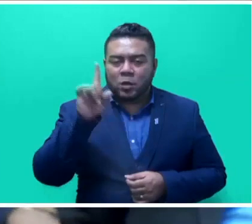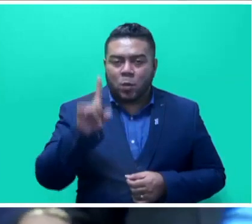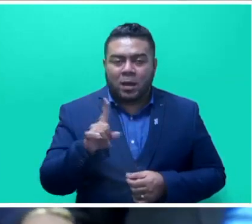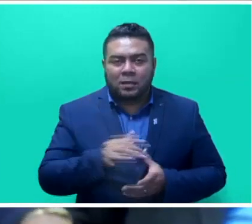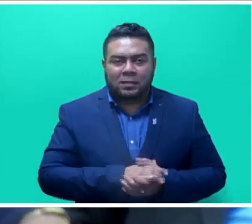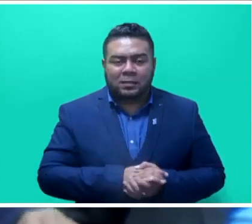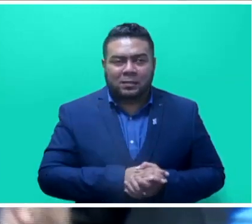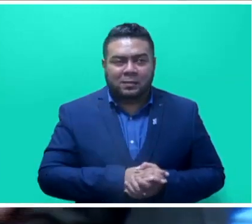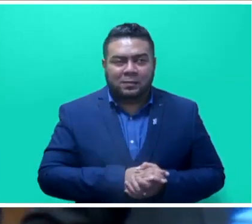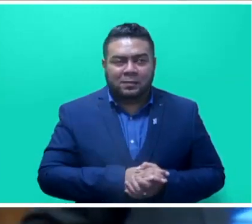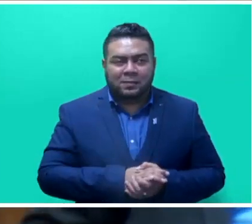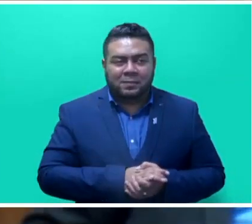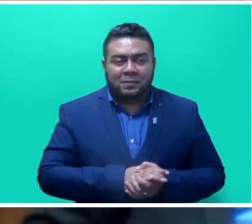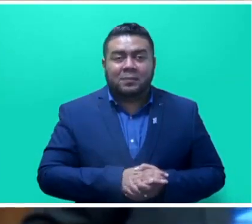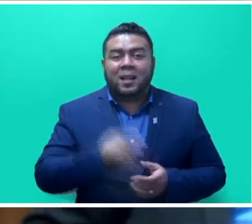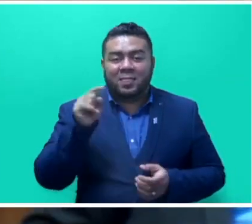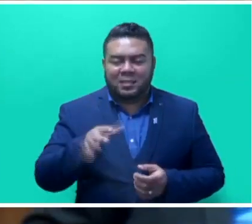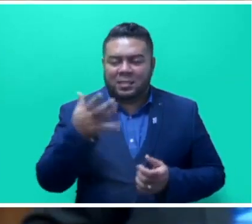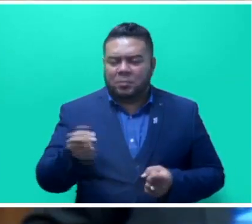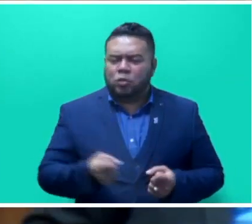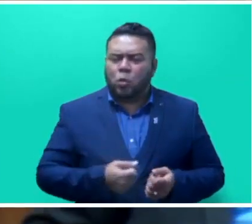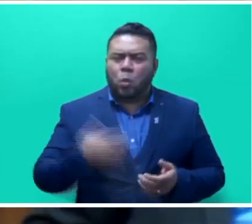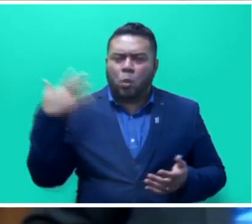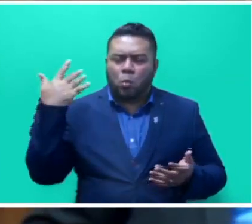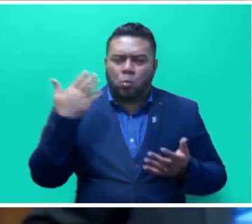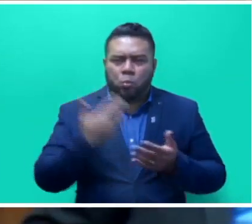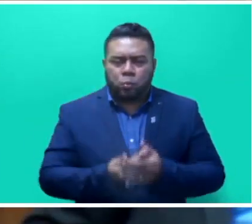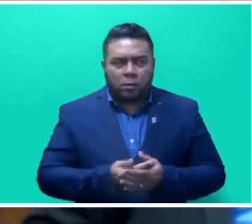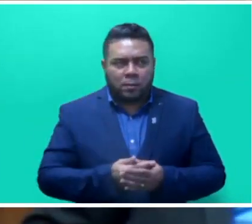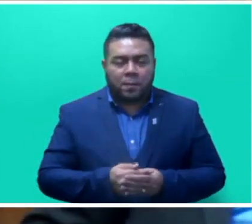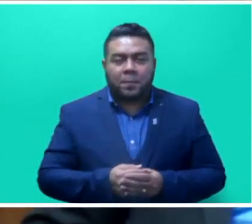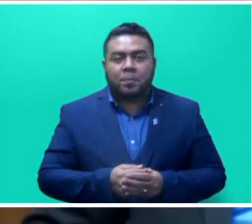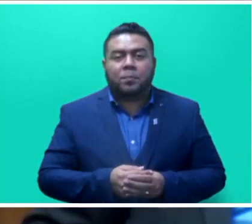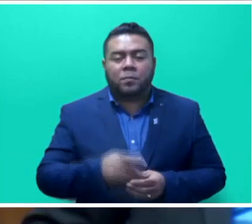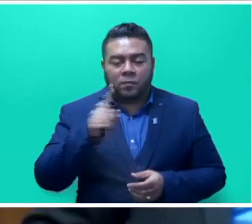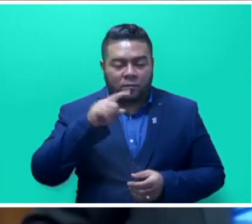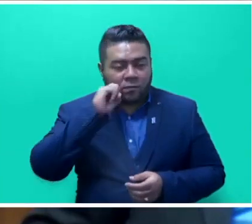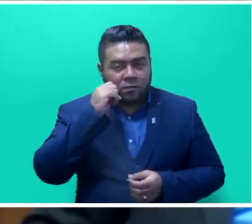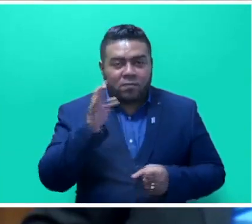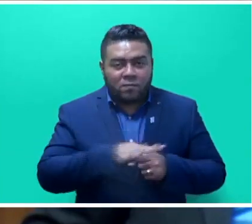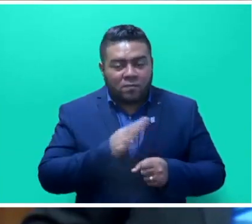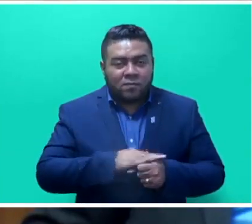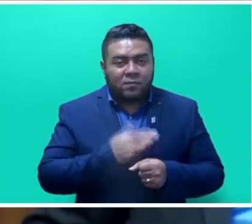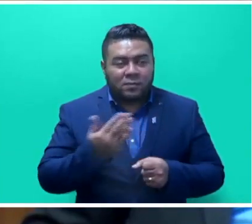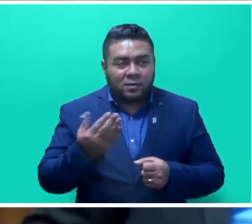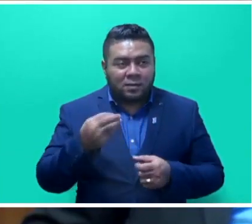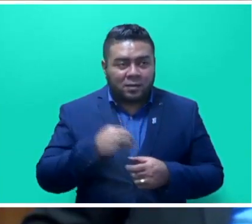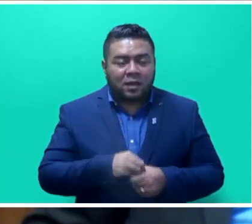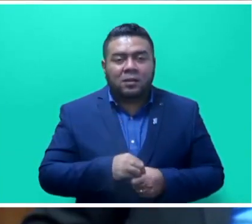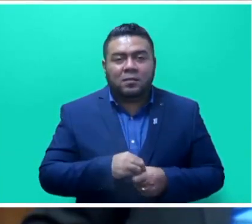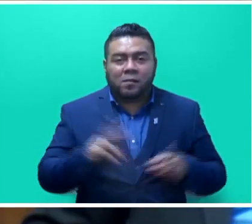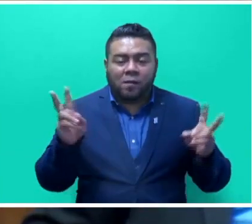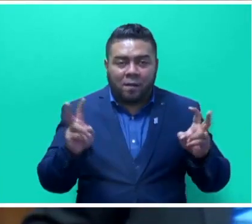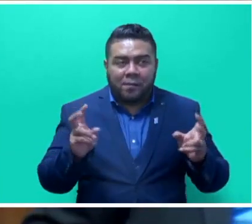3 settlements. This has been long awaited by the settlers, and we will make it a priority to issue the lease